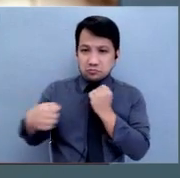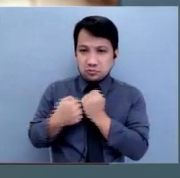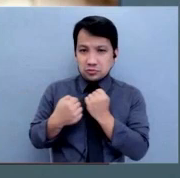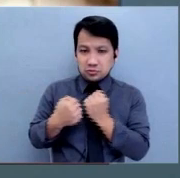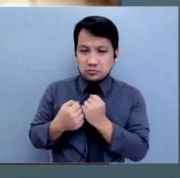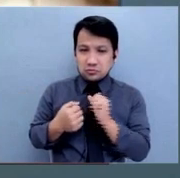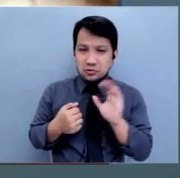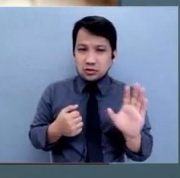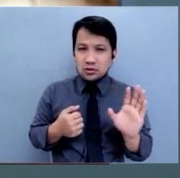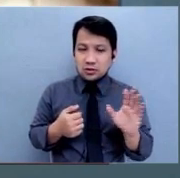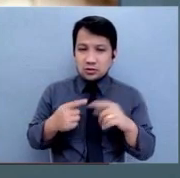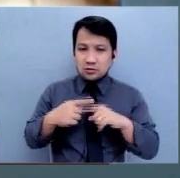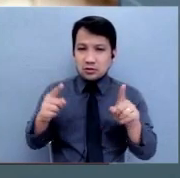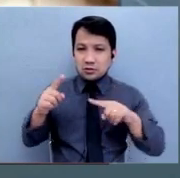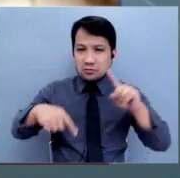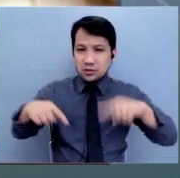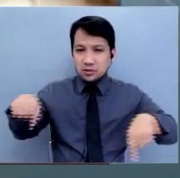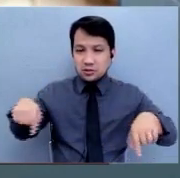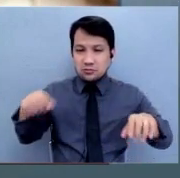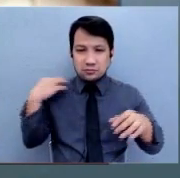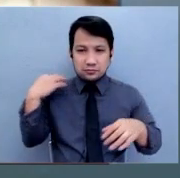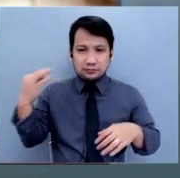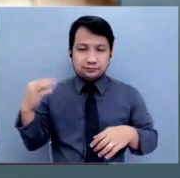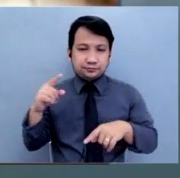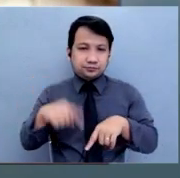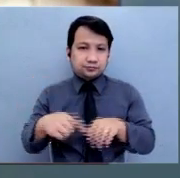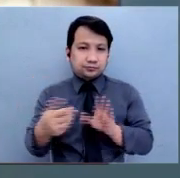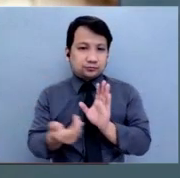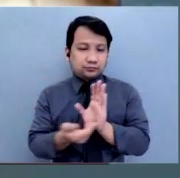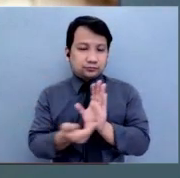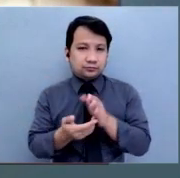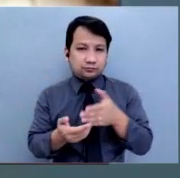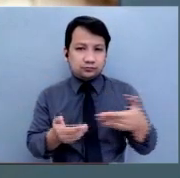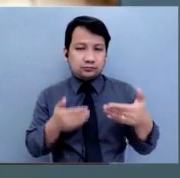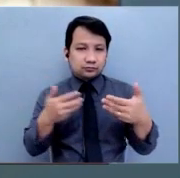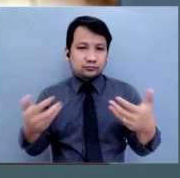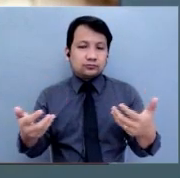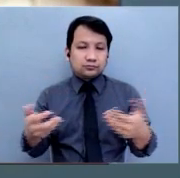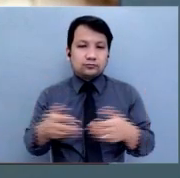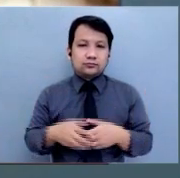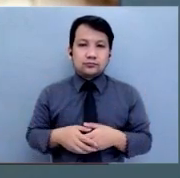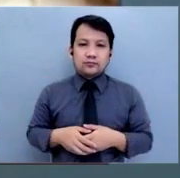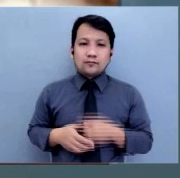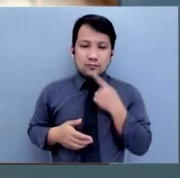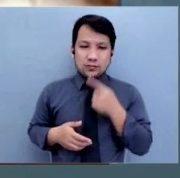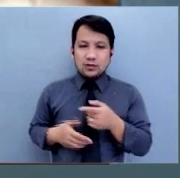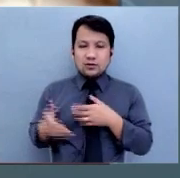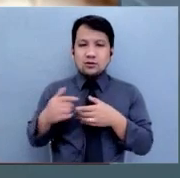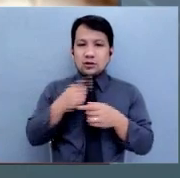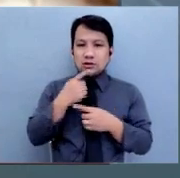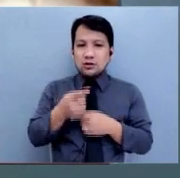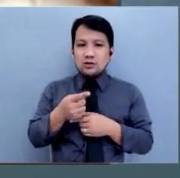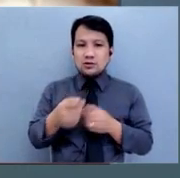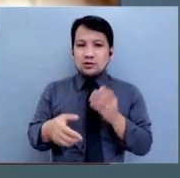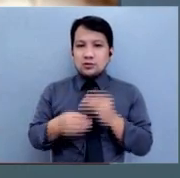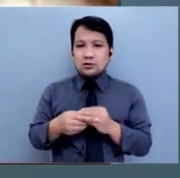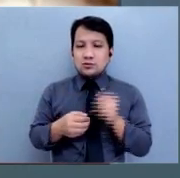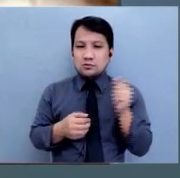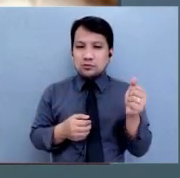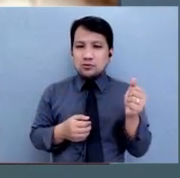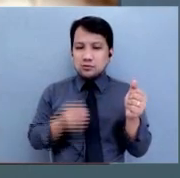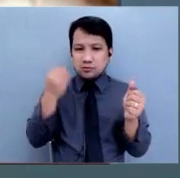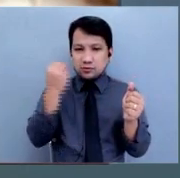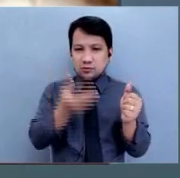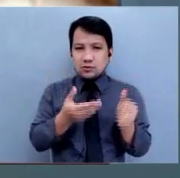a different candidate. It's meant to influence the voters to vote in their favor, in the favor of